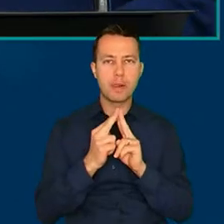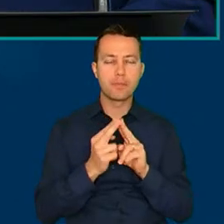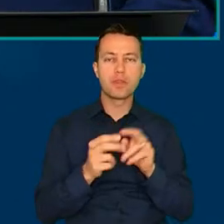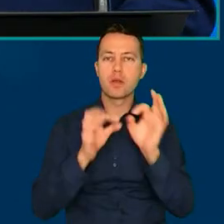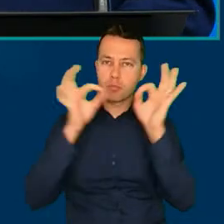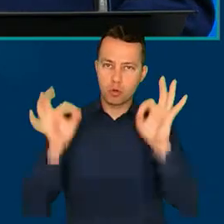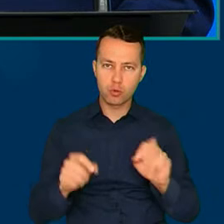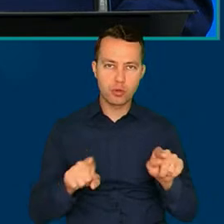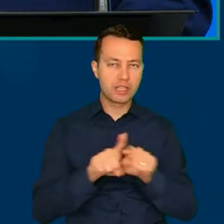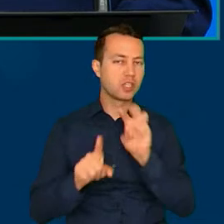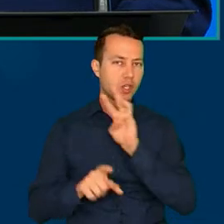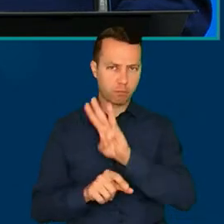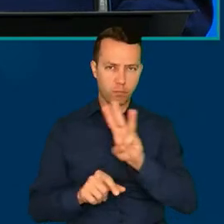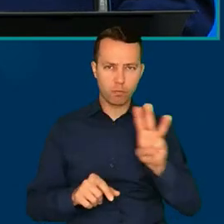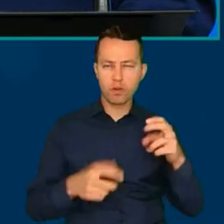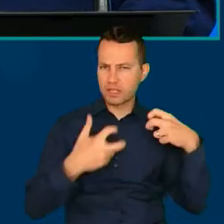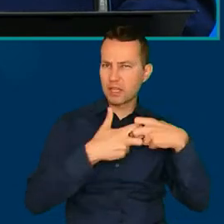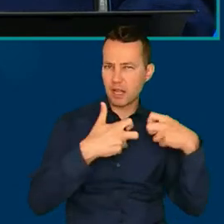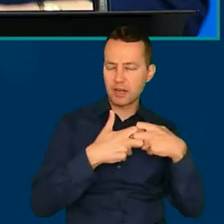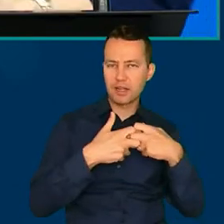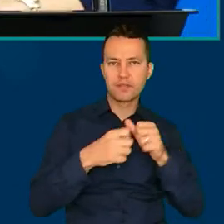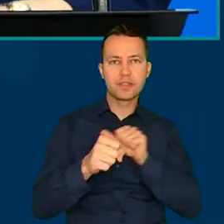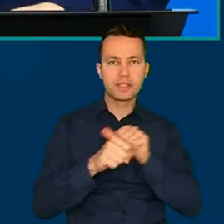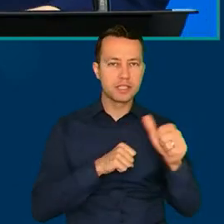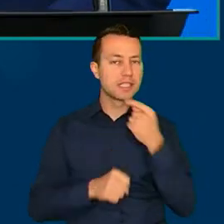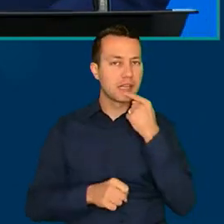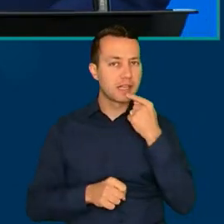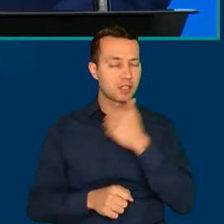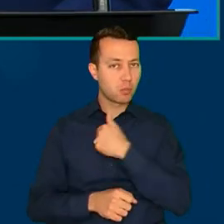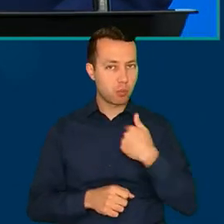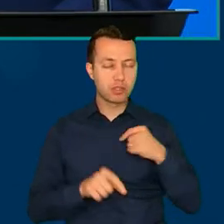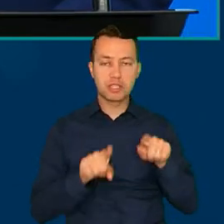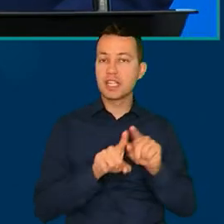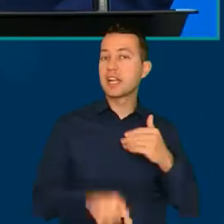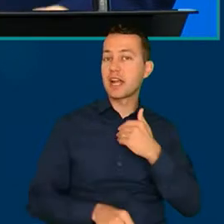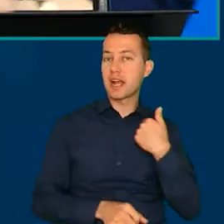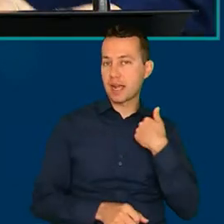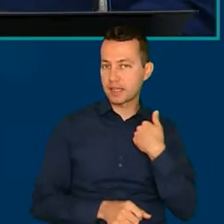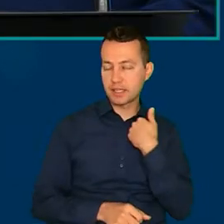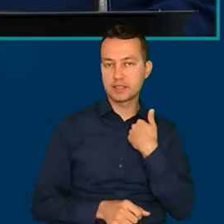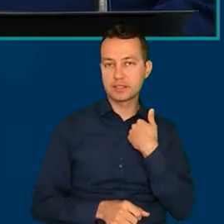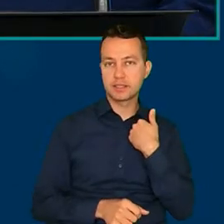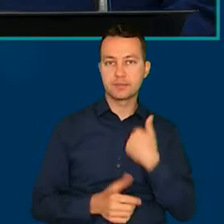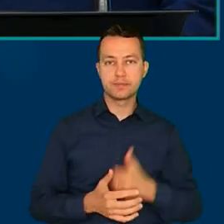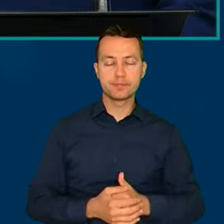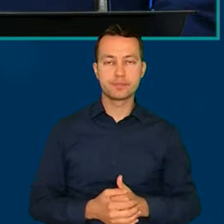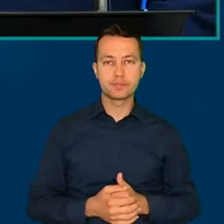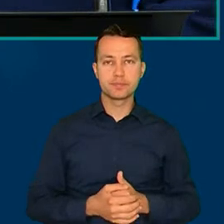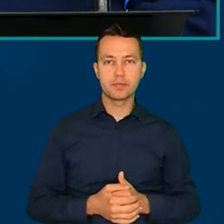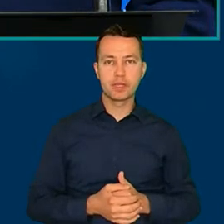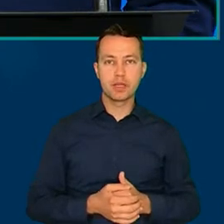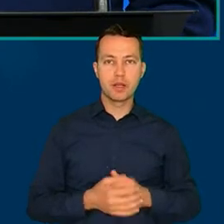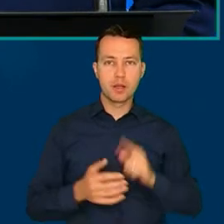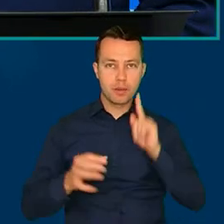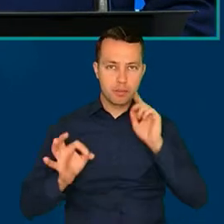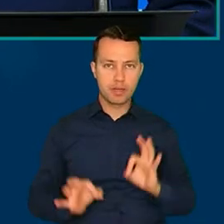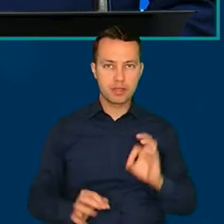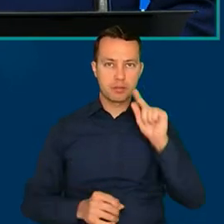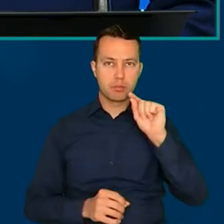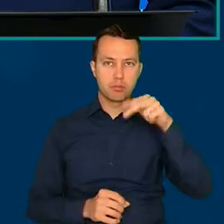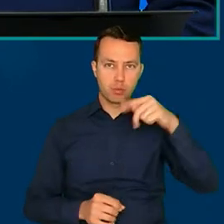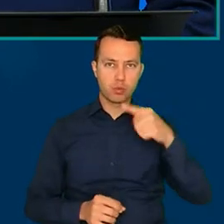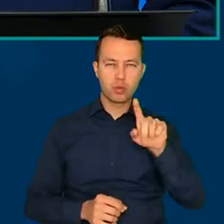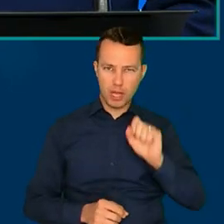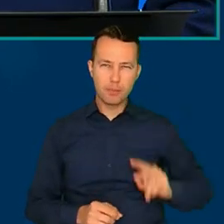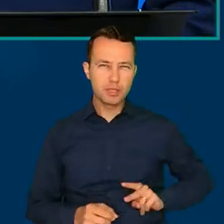national contact point. This website and this leaflet is both in Polish and in English. As Minister Puda has